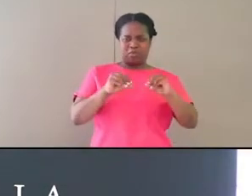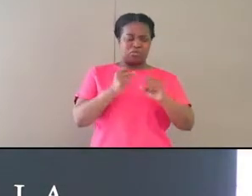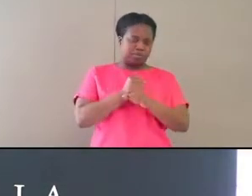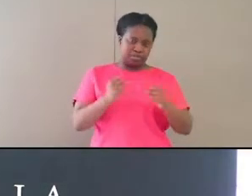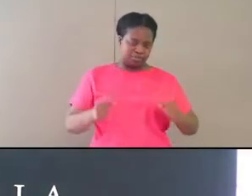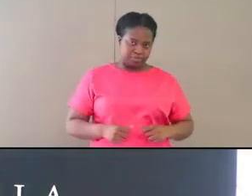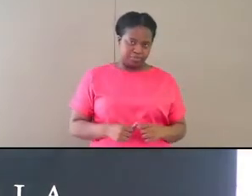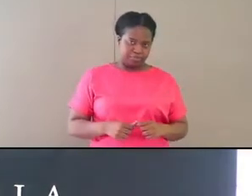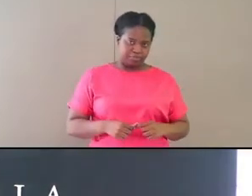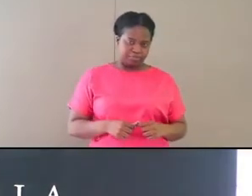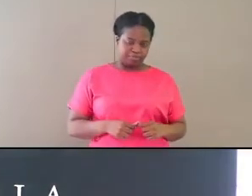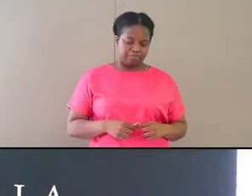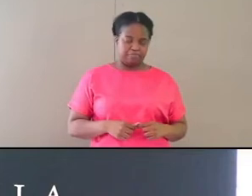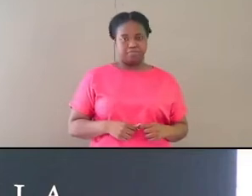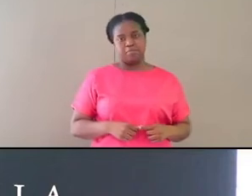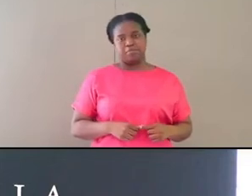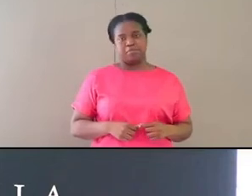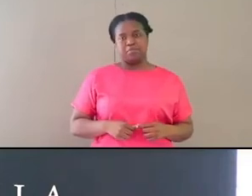Never.